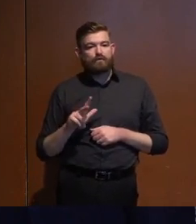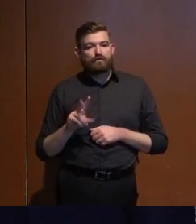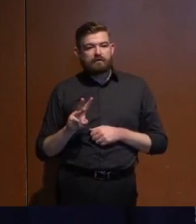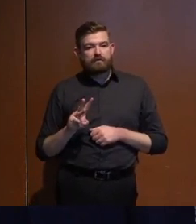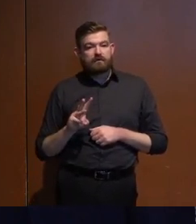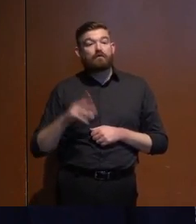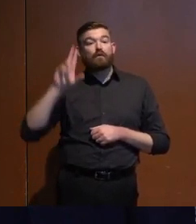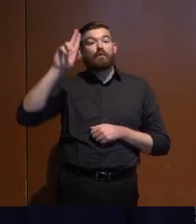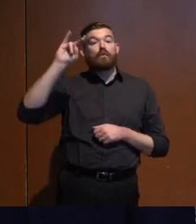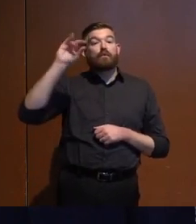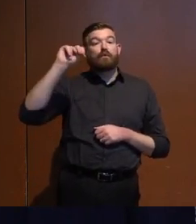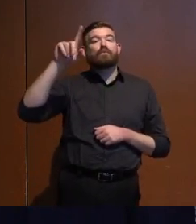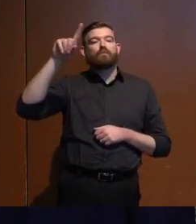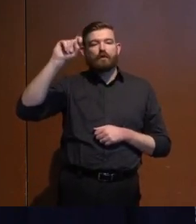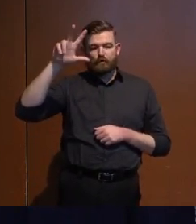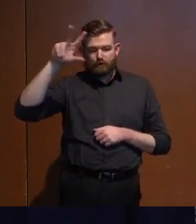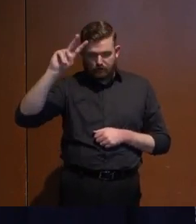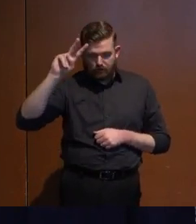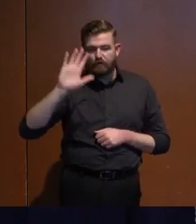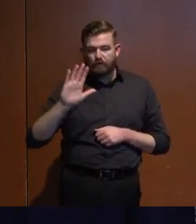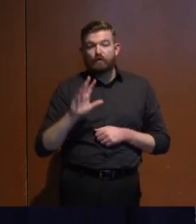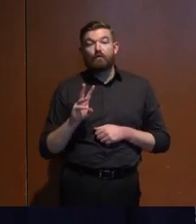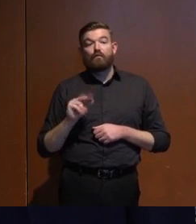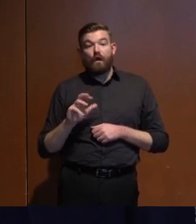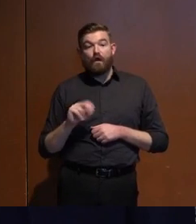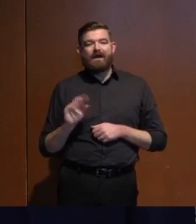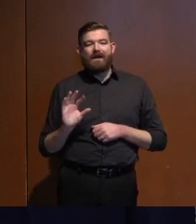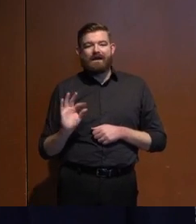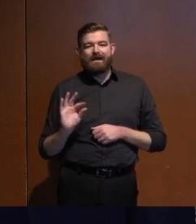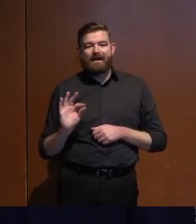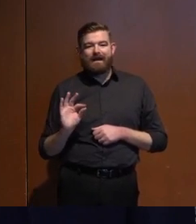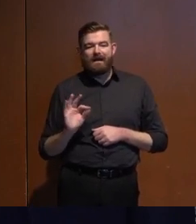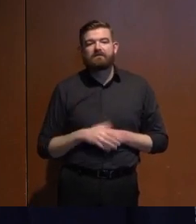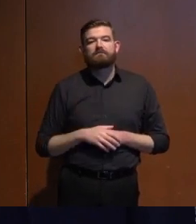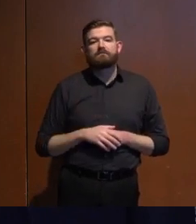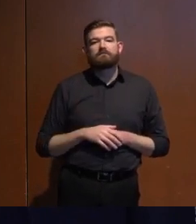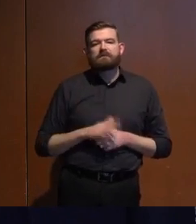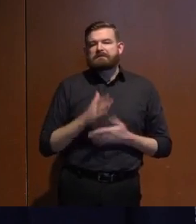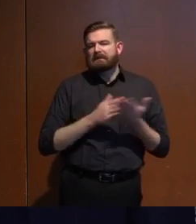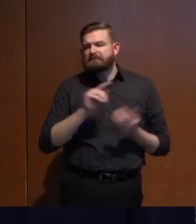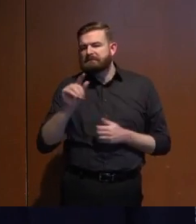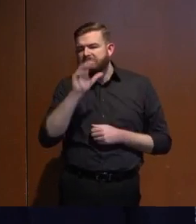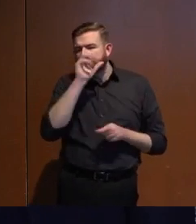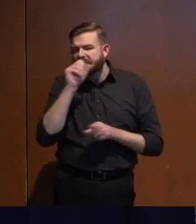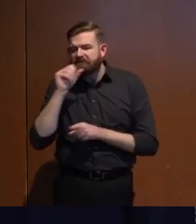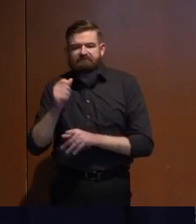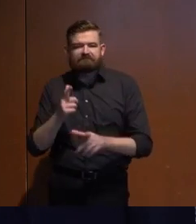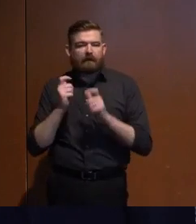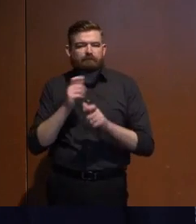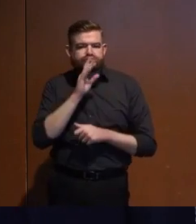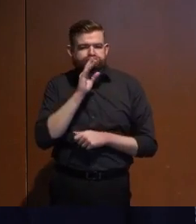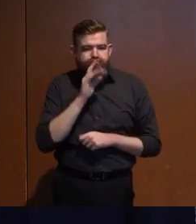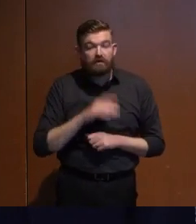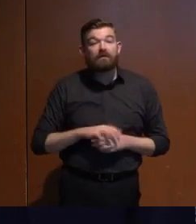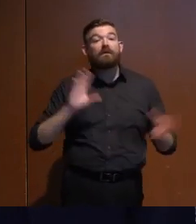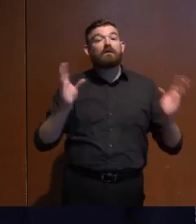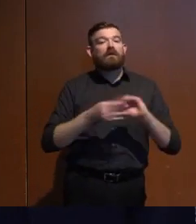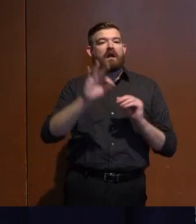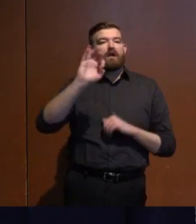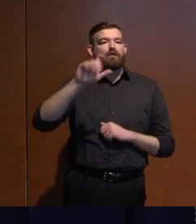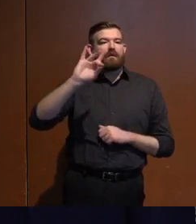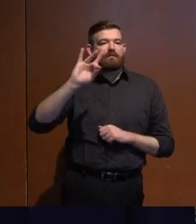Union 132, Warren 9. There are approximately 928 cases that we're still gathering